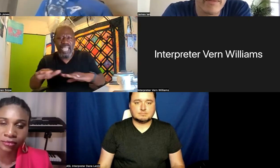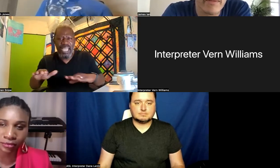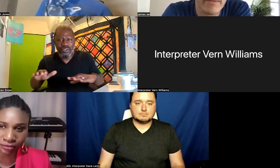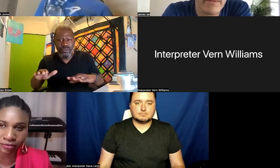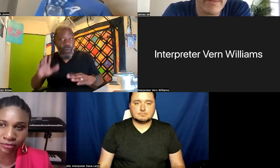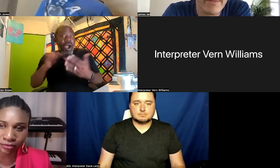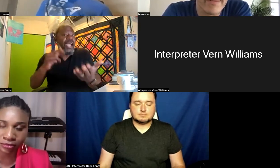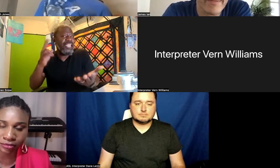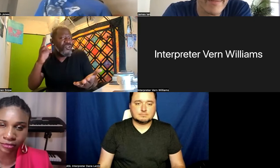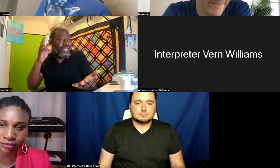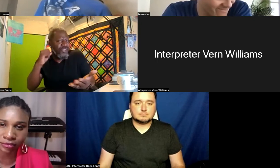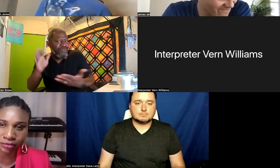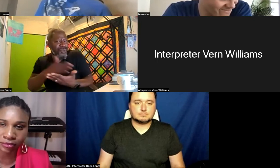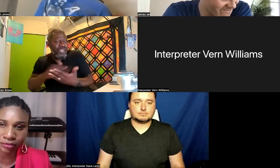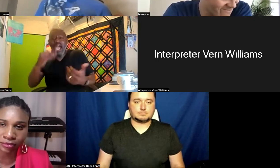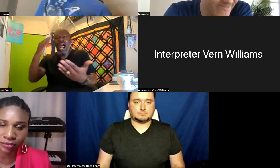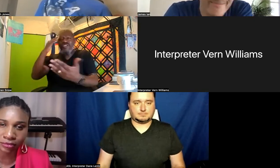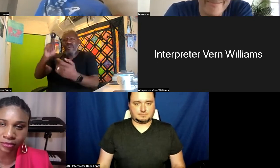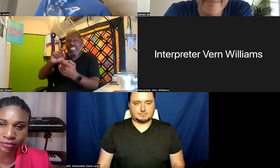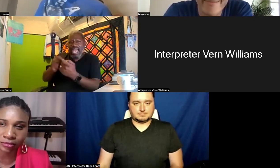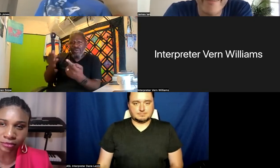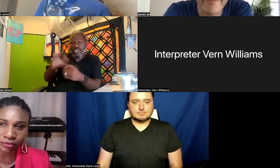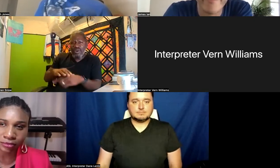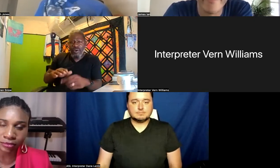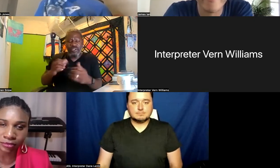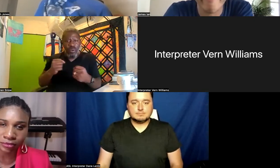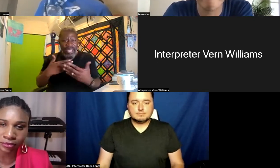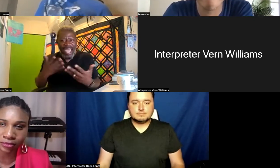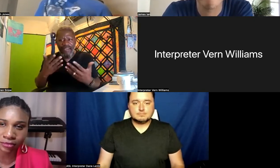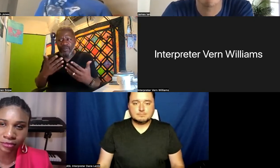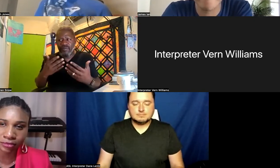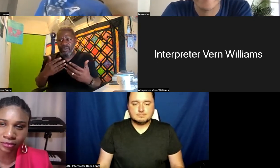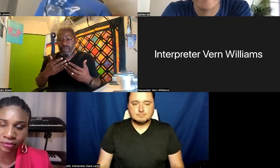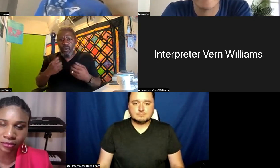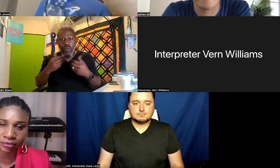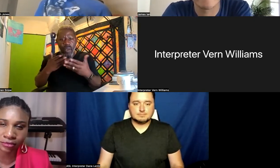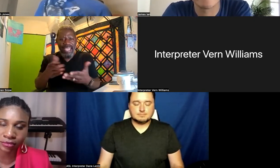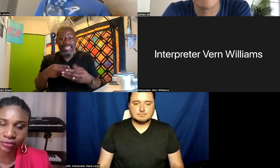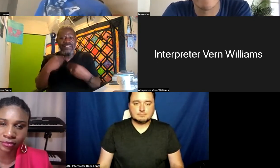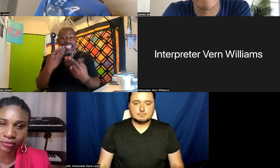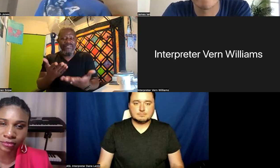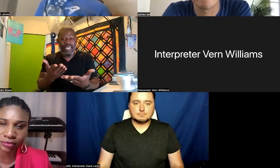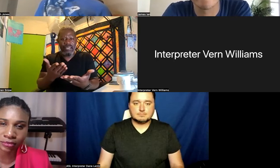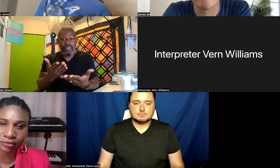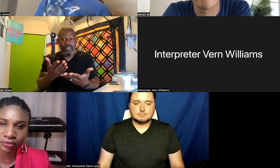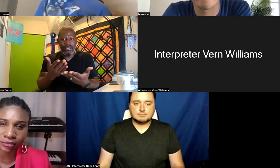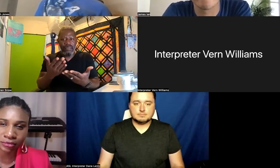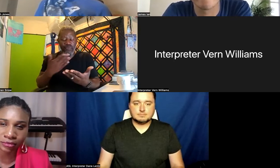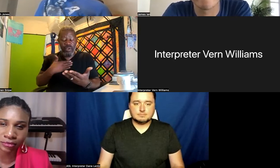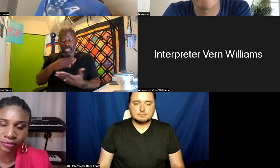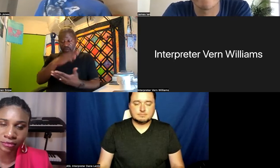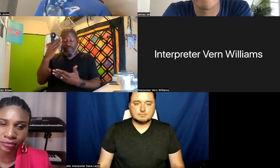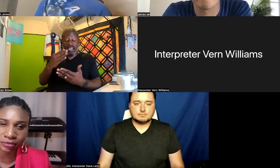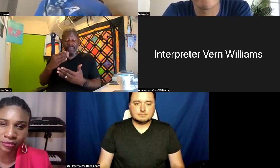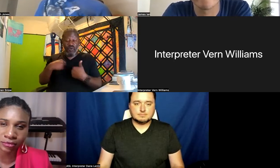on stage? Or how can you hear the music? How do you know exactly what's going on? So we have ways of giving.